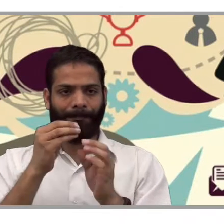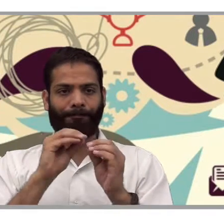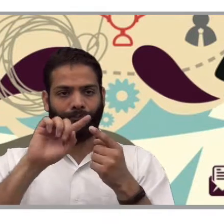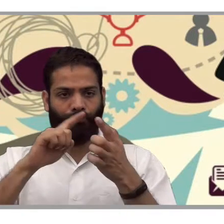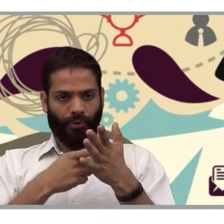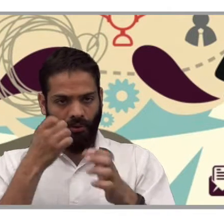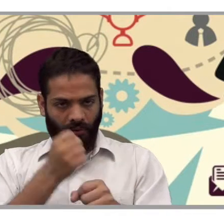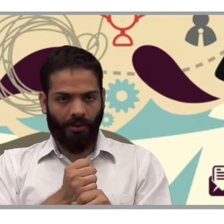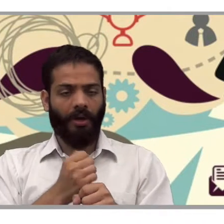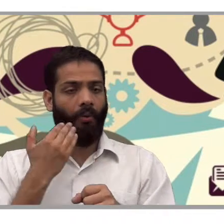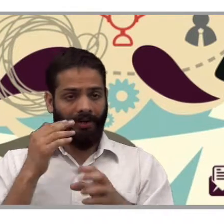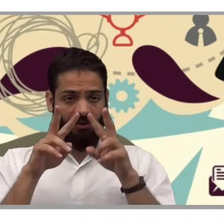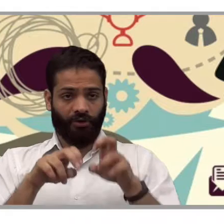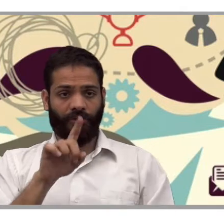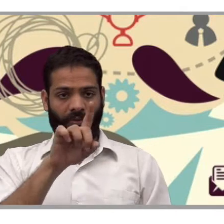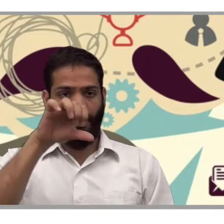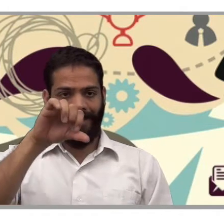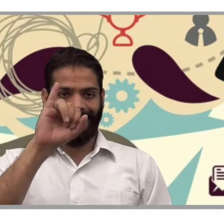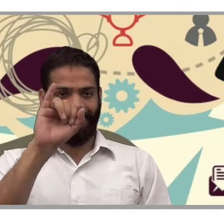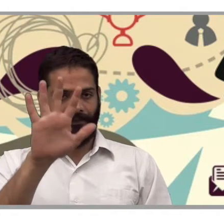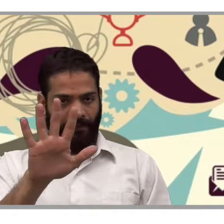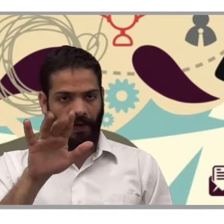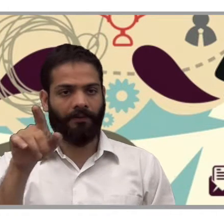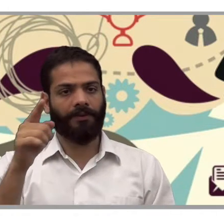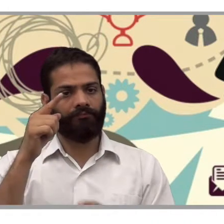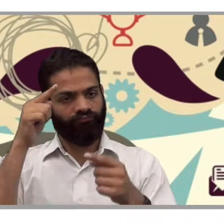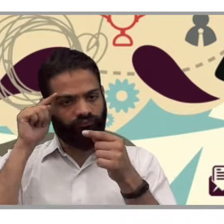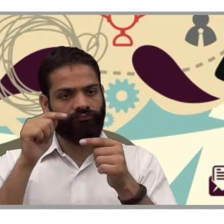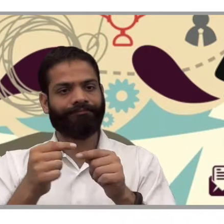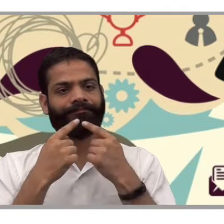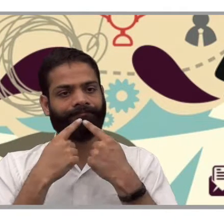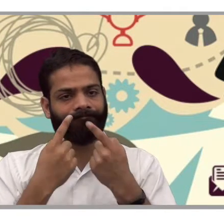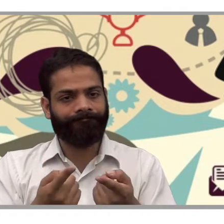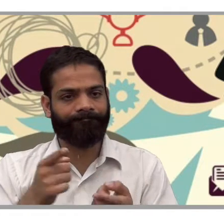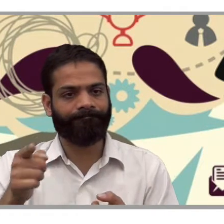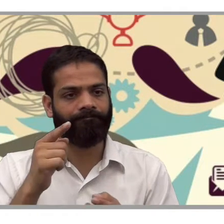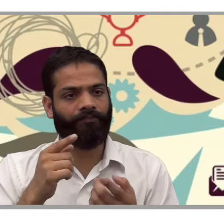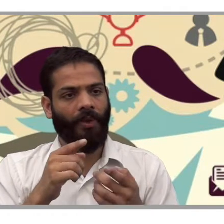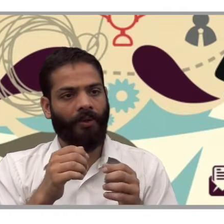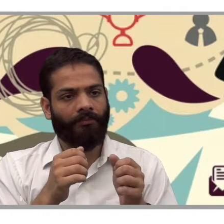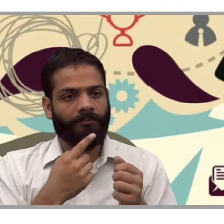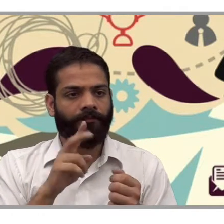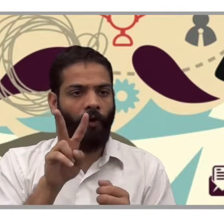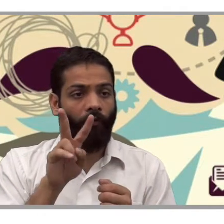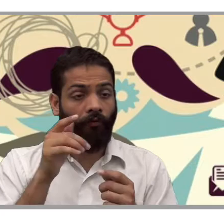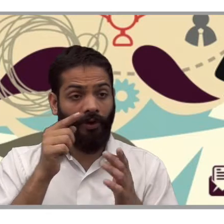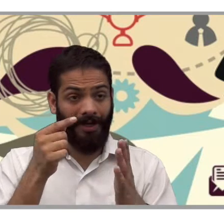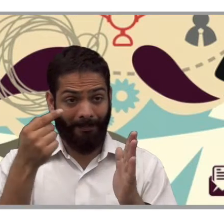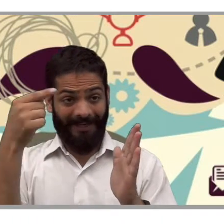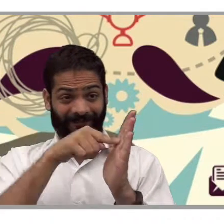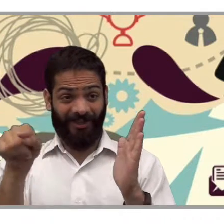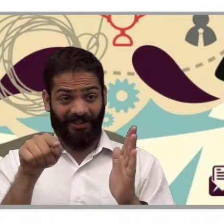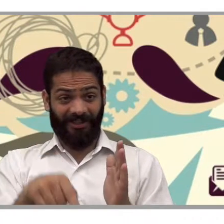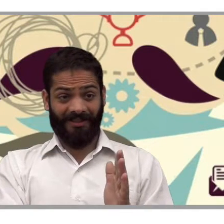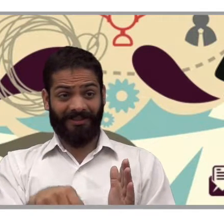Klima and Belugi 1979 and Padden in 1983-88 regarded it as